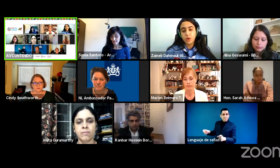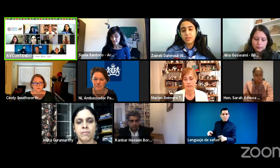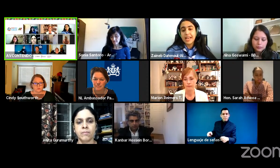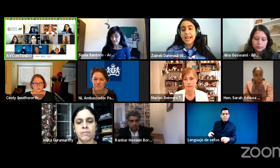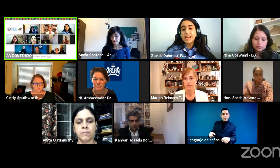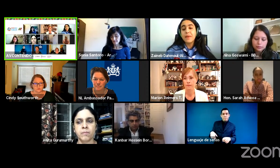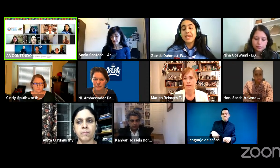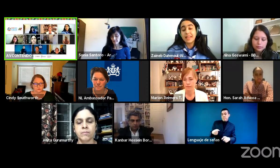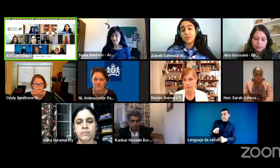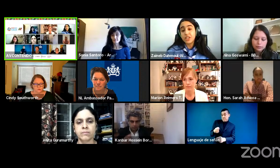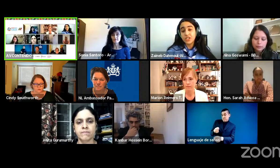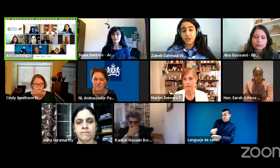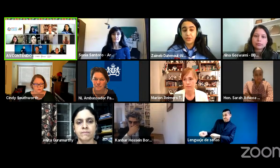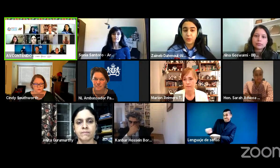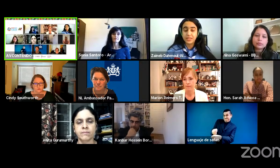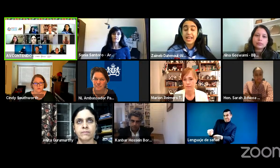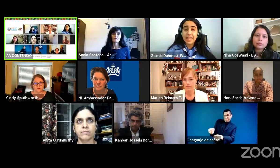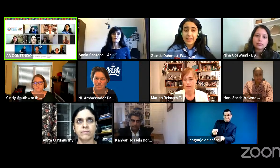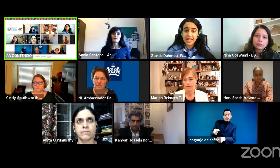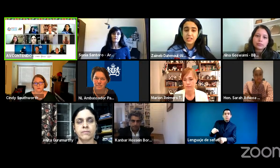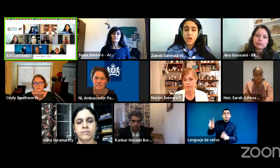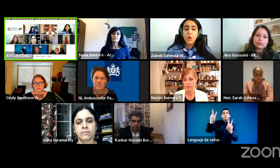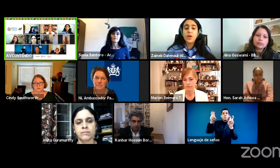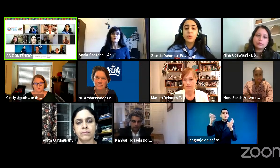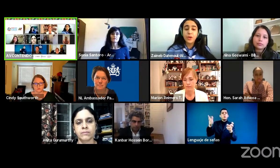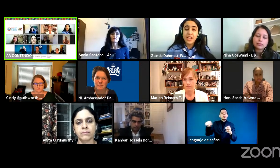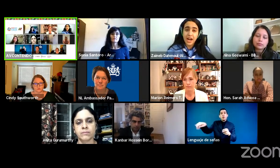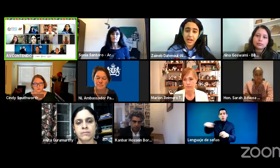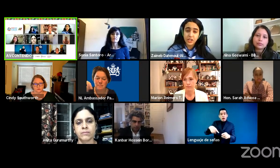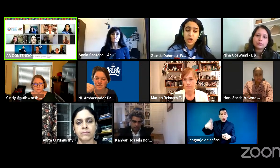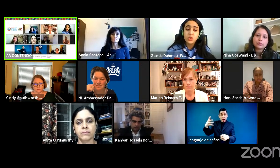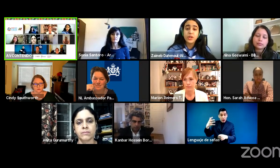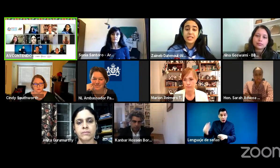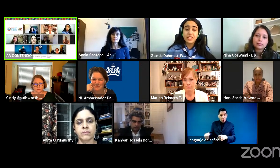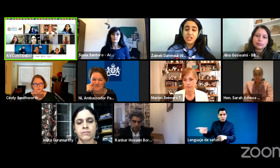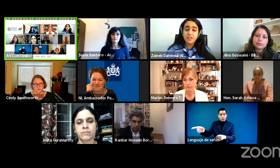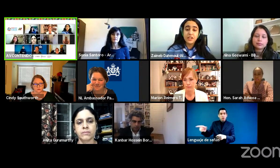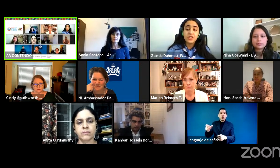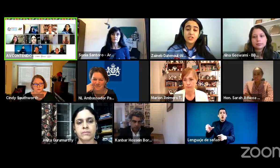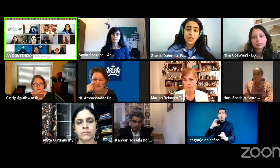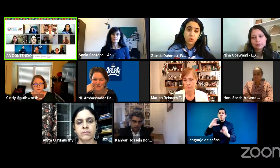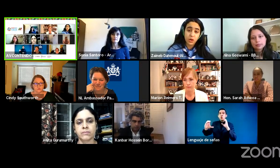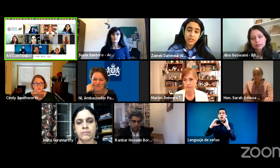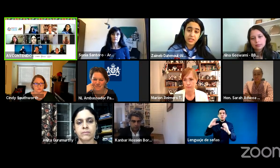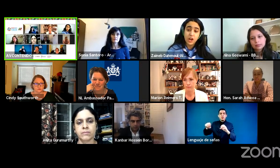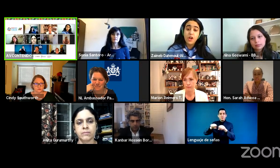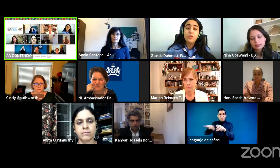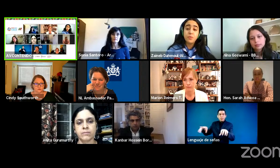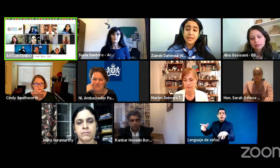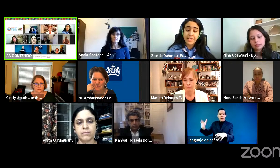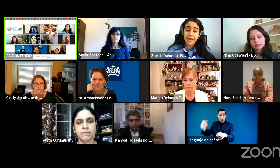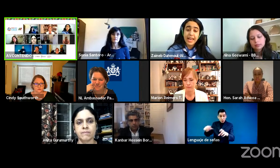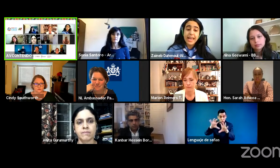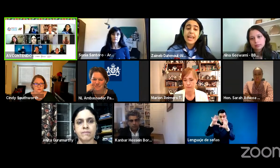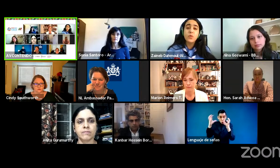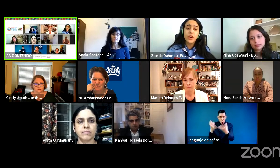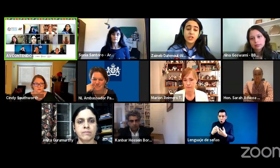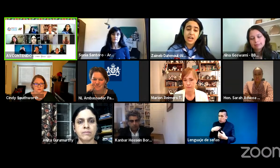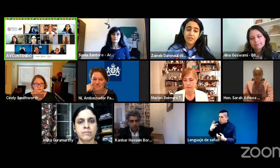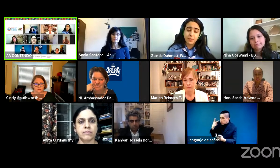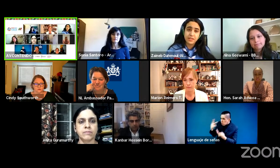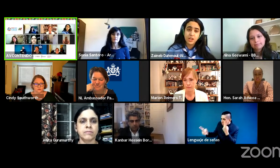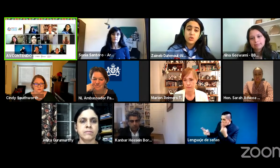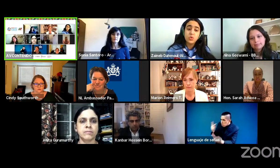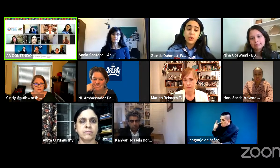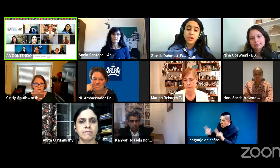at the world and make them change their views. Thus, we are working hard towards achieving gender equality through media, and we